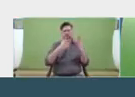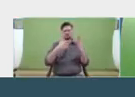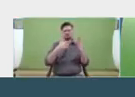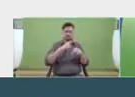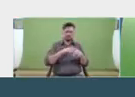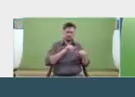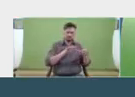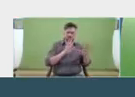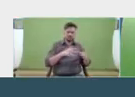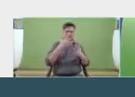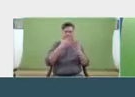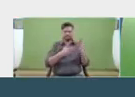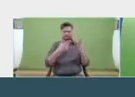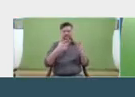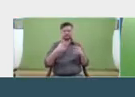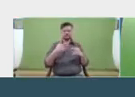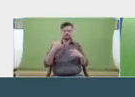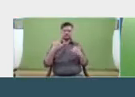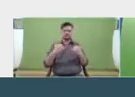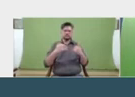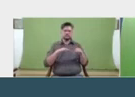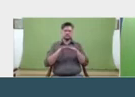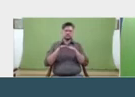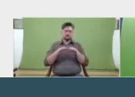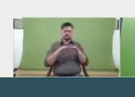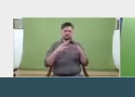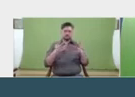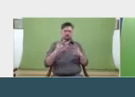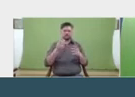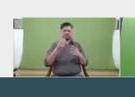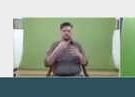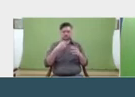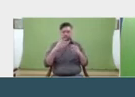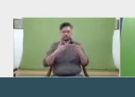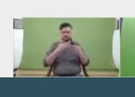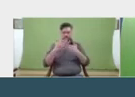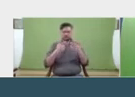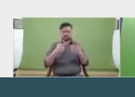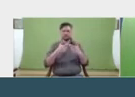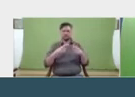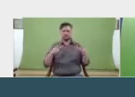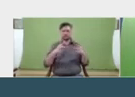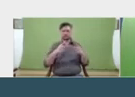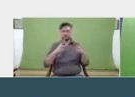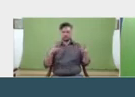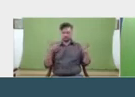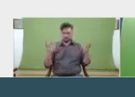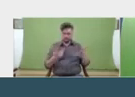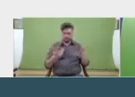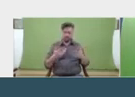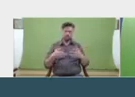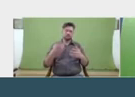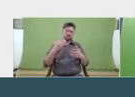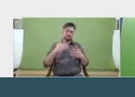standardization i will cover that a little bit and uh then language variation and i then i'll go